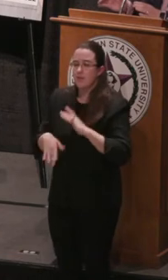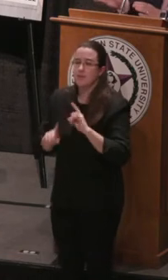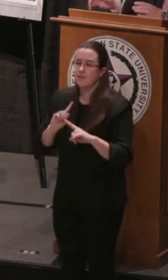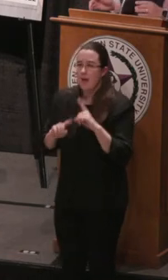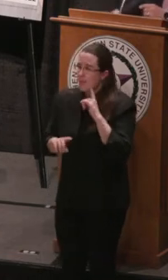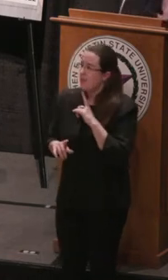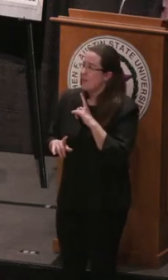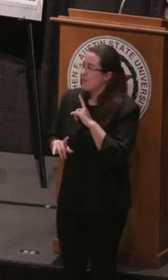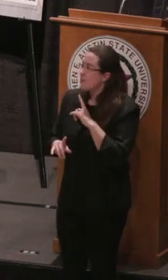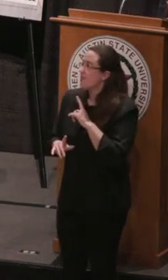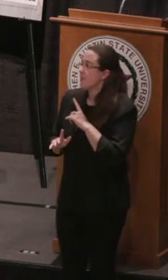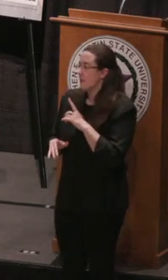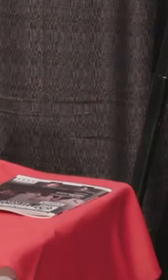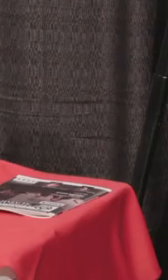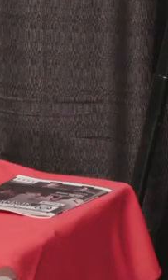legitimate question.